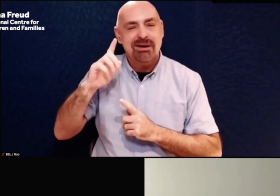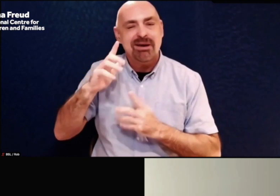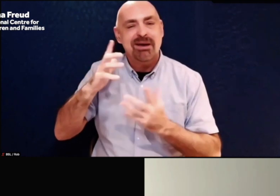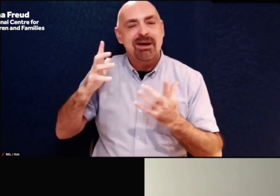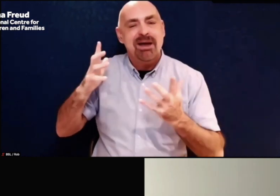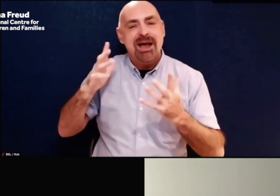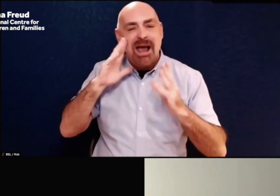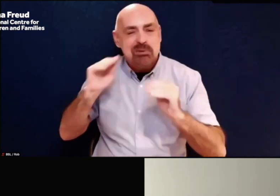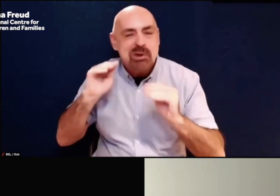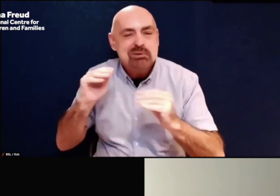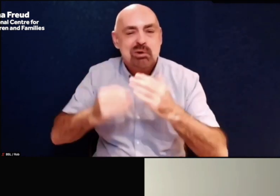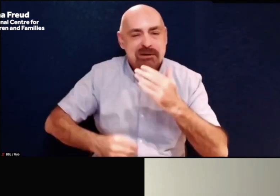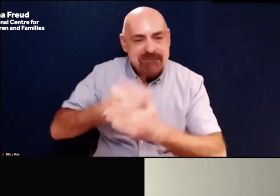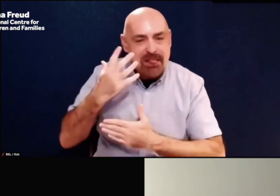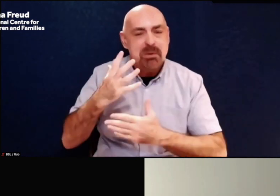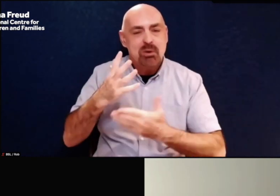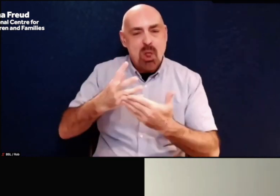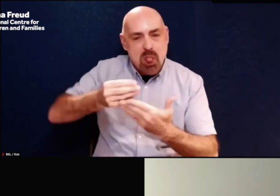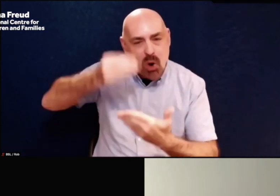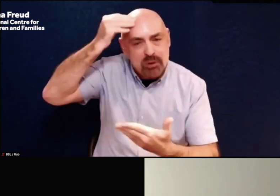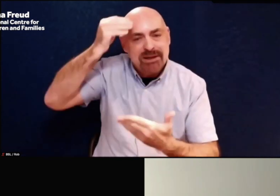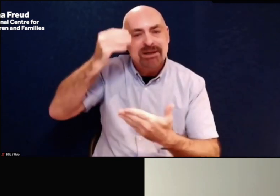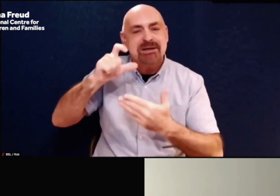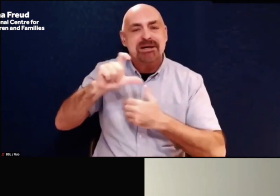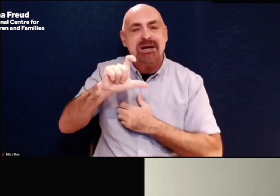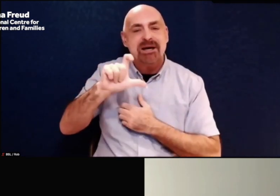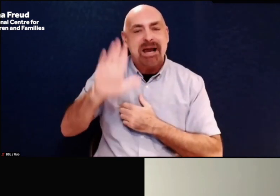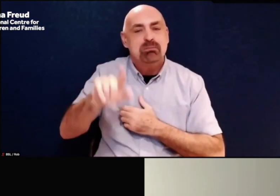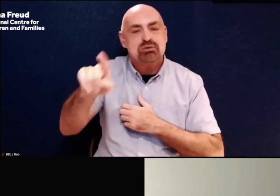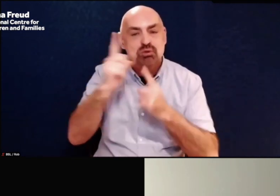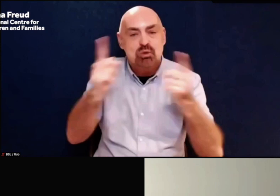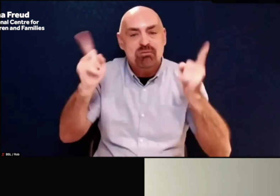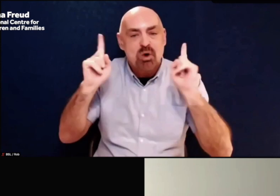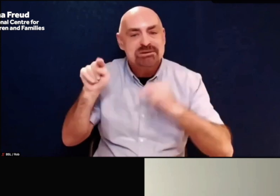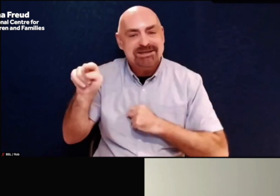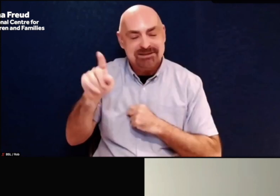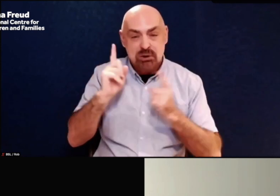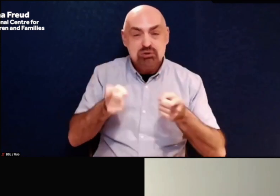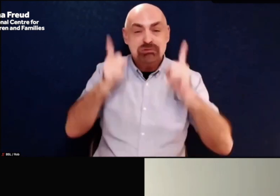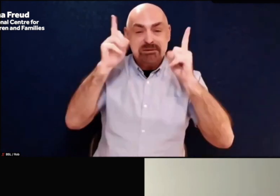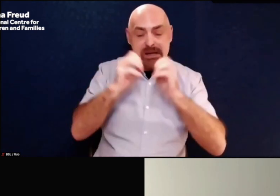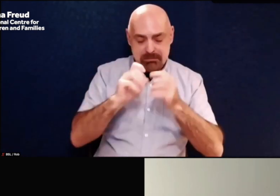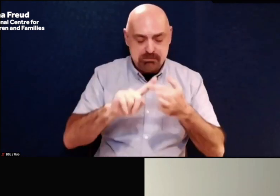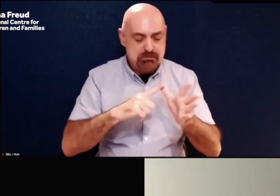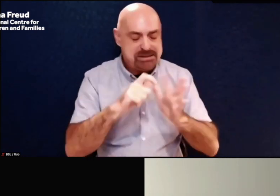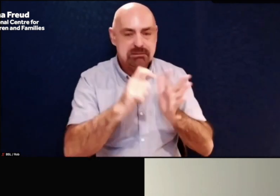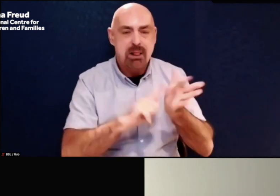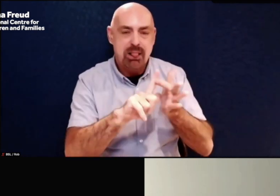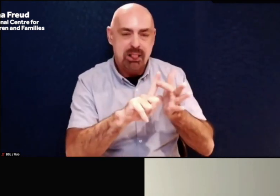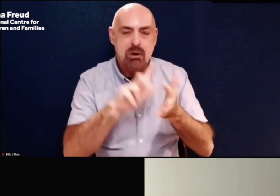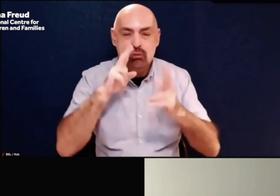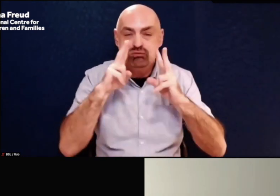and Development and Learning at Cambridge University. He's director of the Parental Research Centre, where